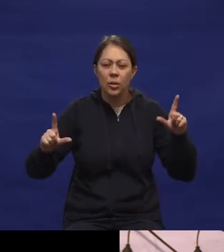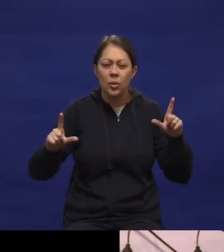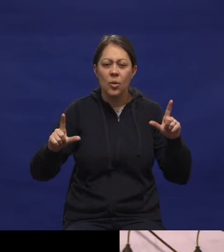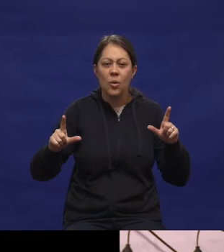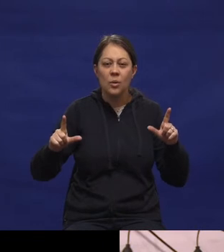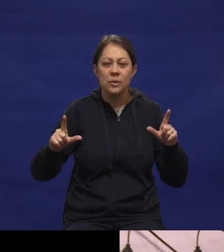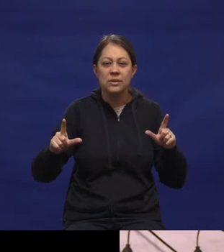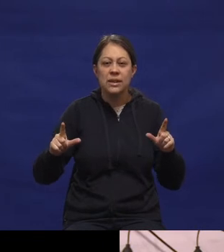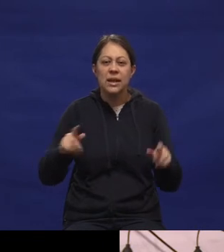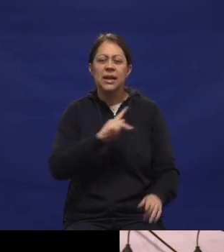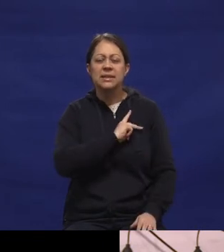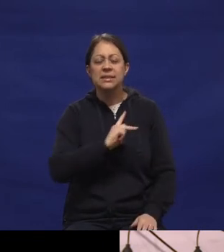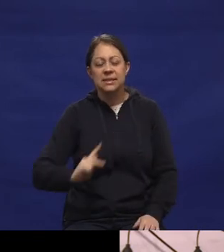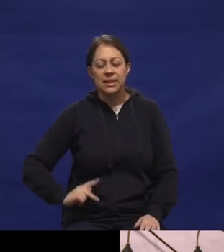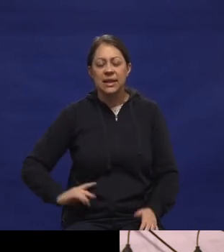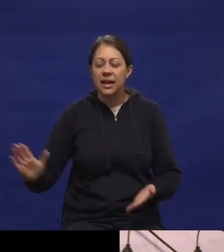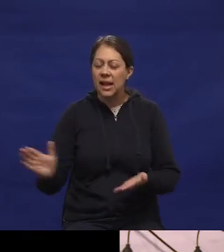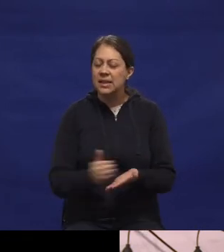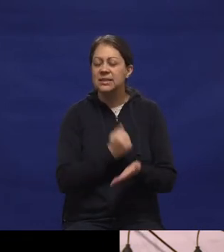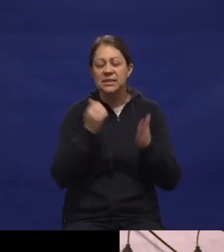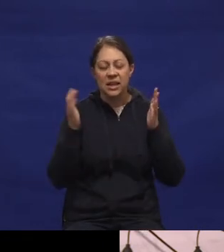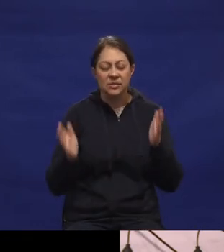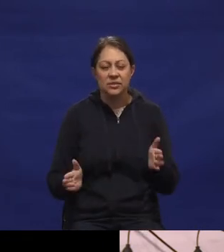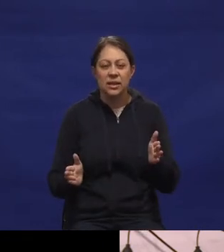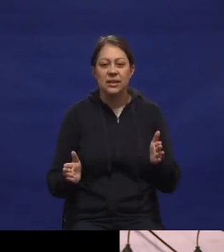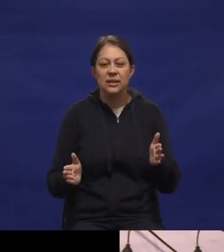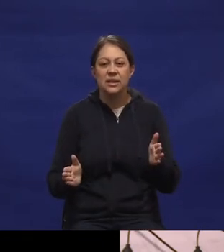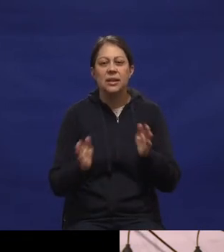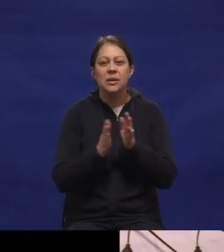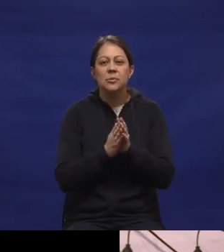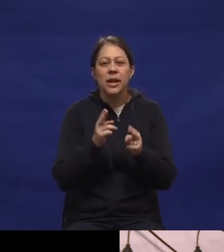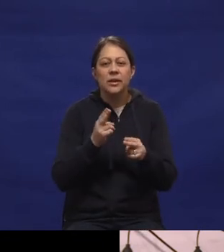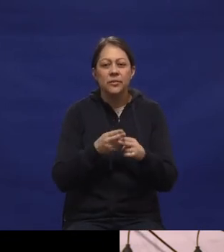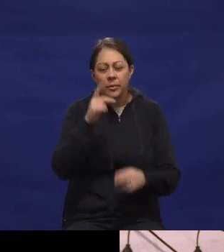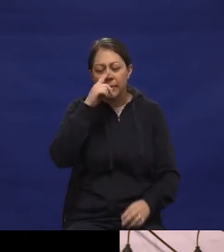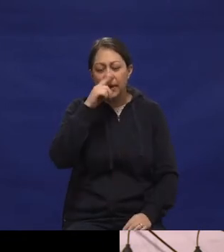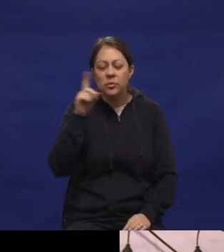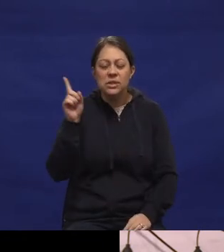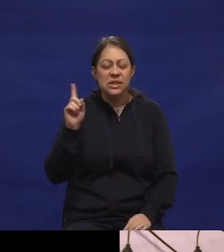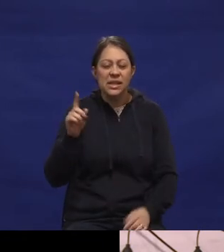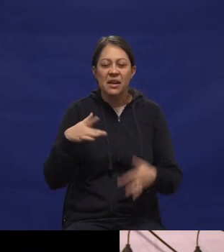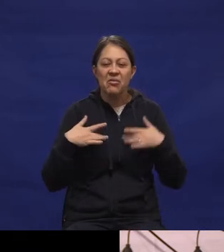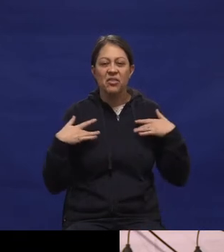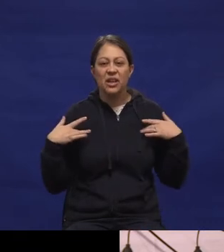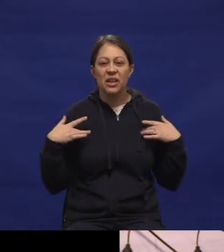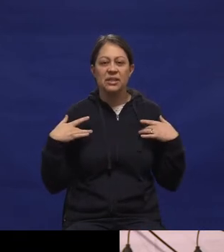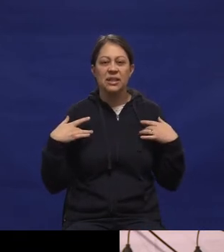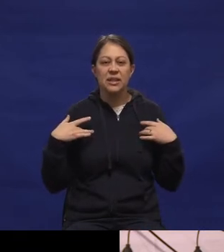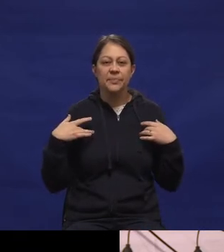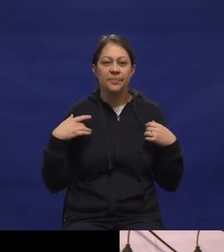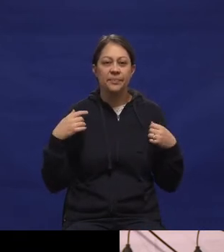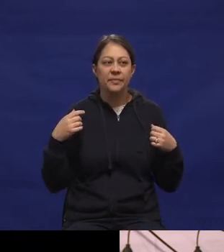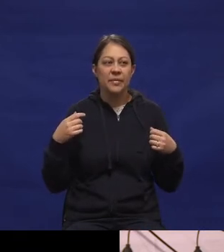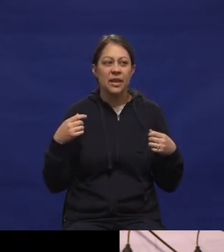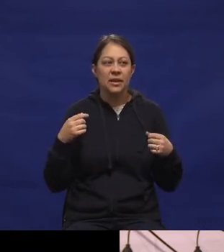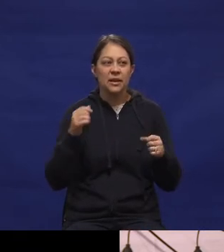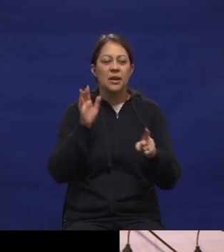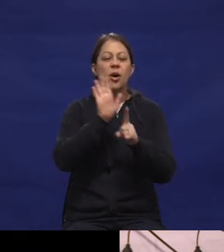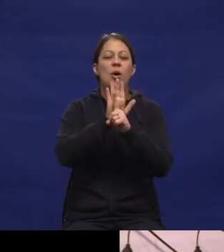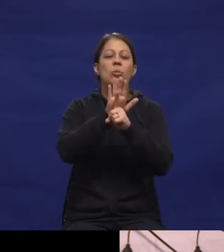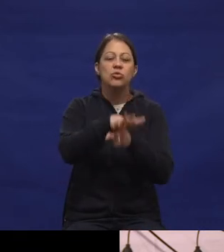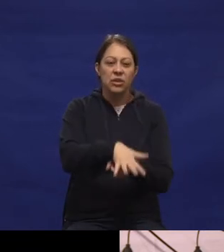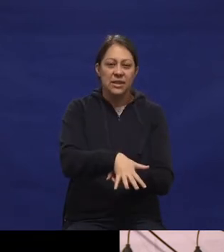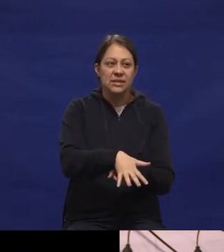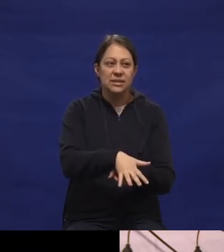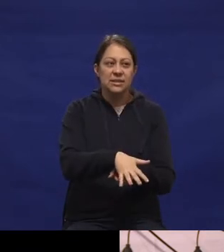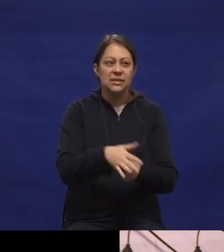Lord Jesus, I pray for any today who feel threatened, who feel oppressed. Lord, I thank You that